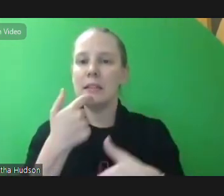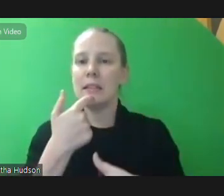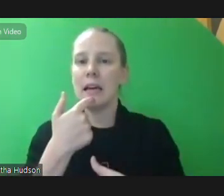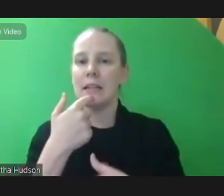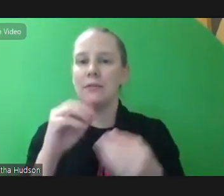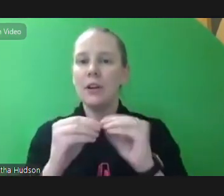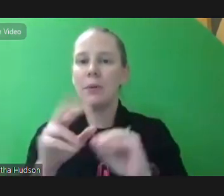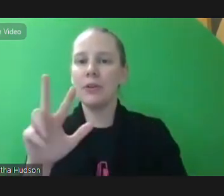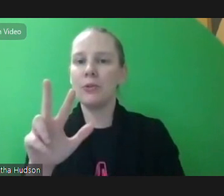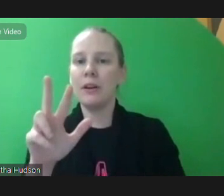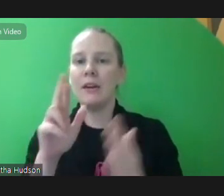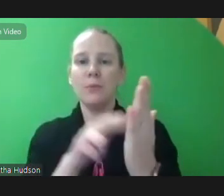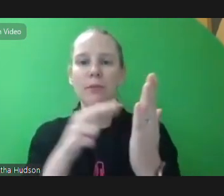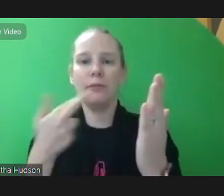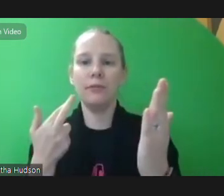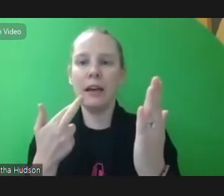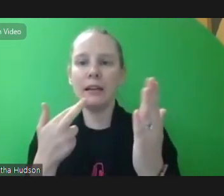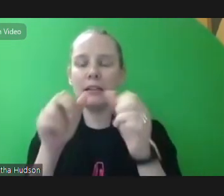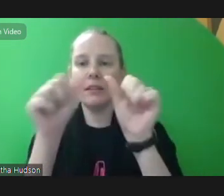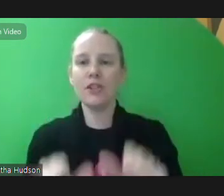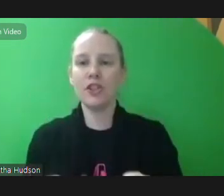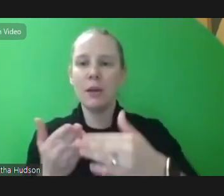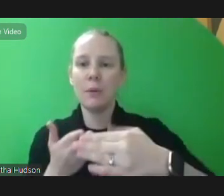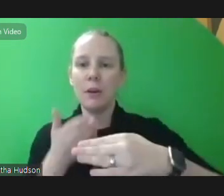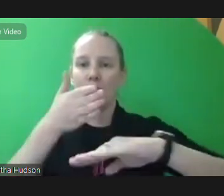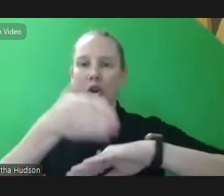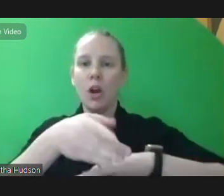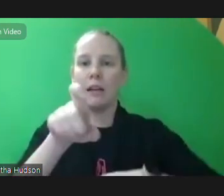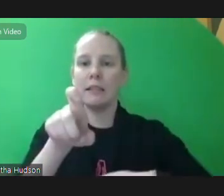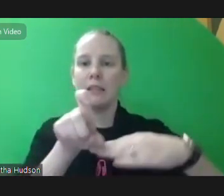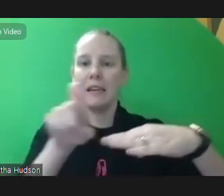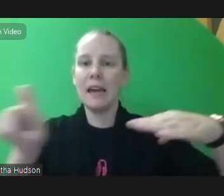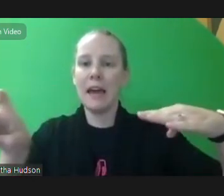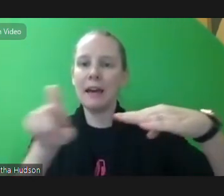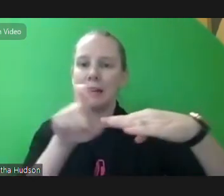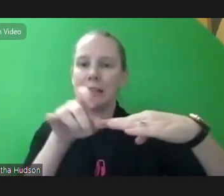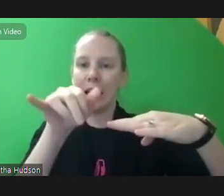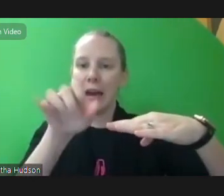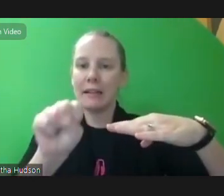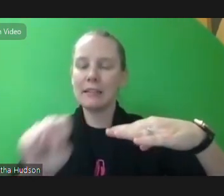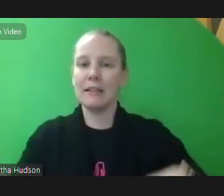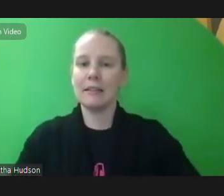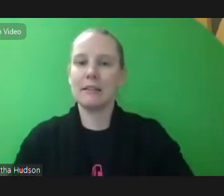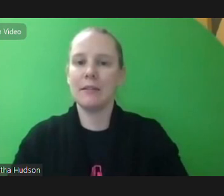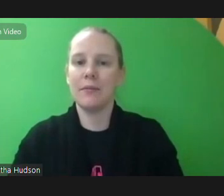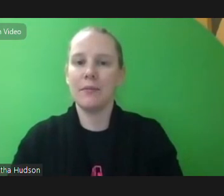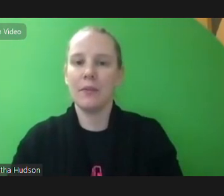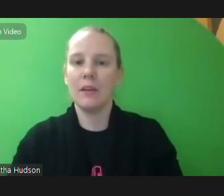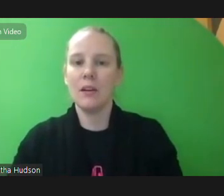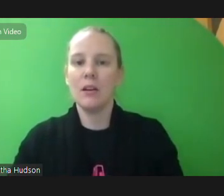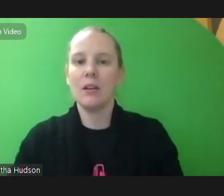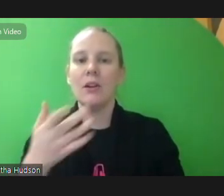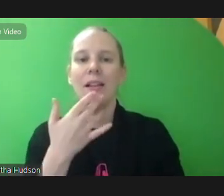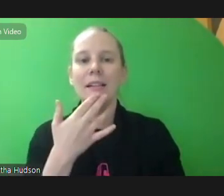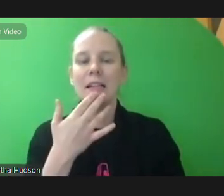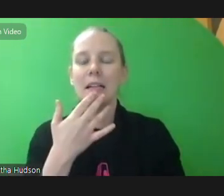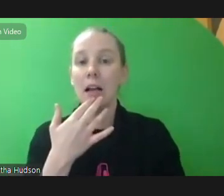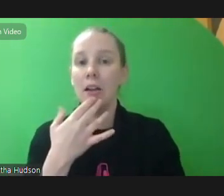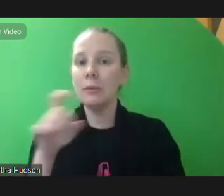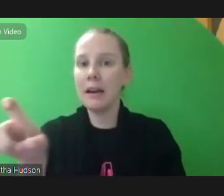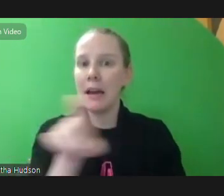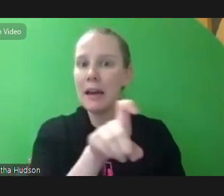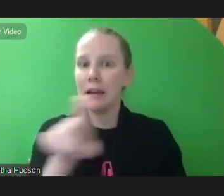Then it says for number 3, reflect the shape across the X axis. So I like